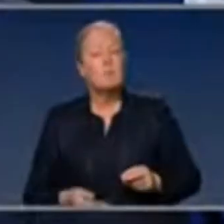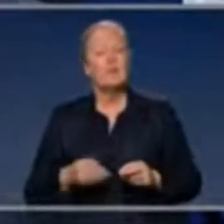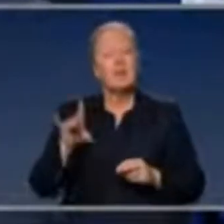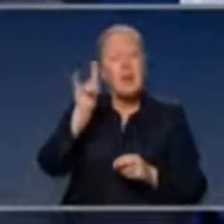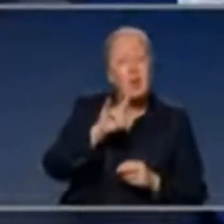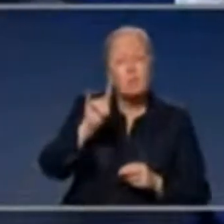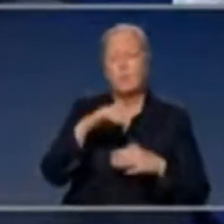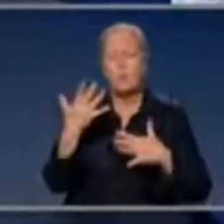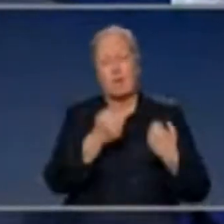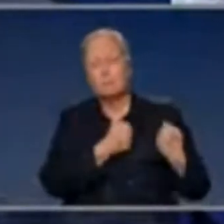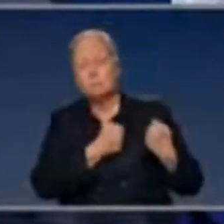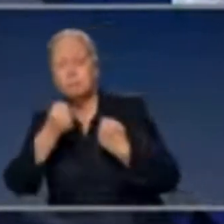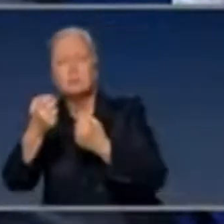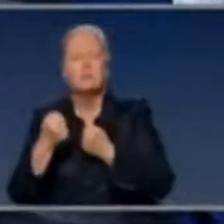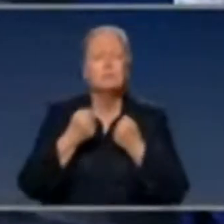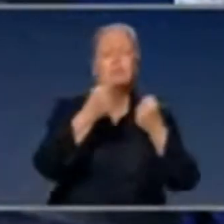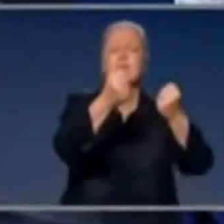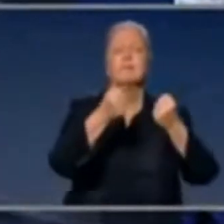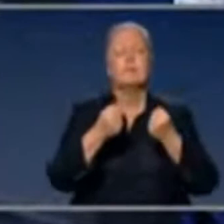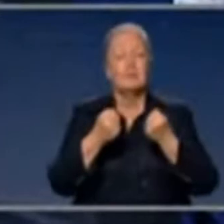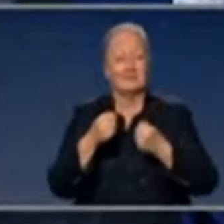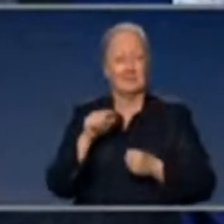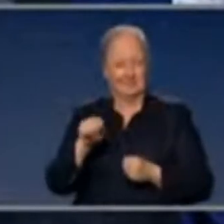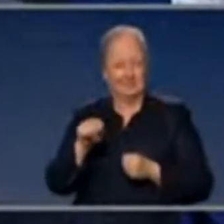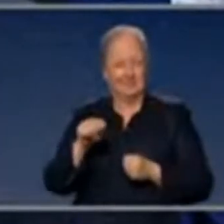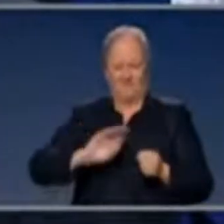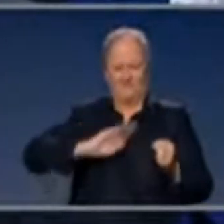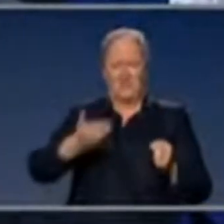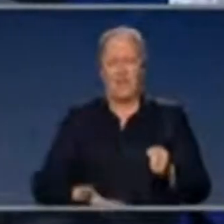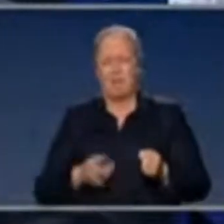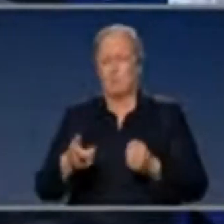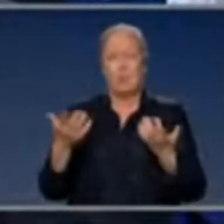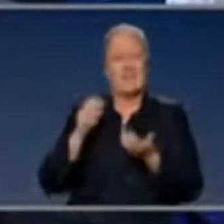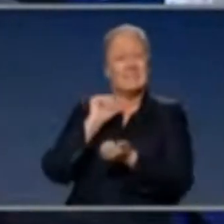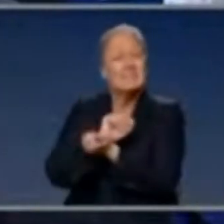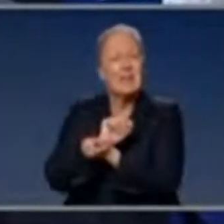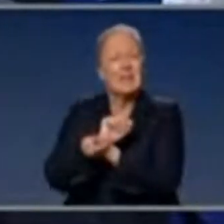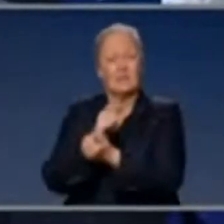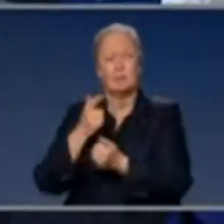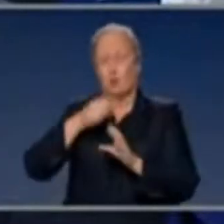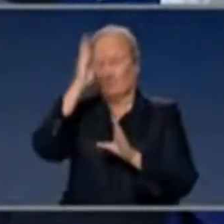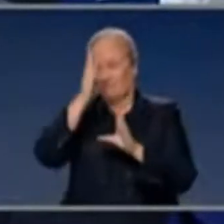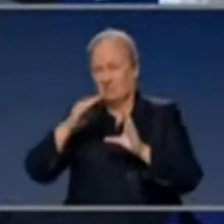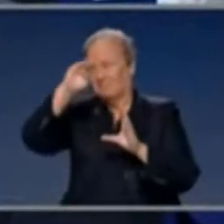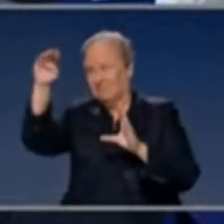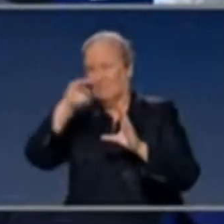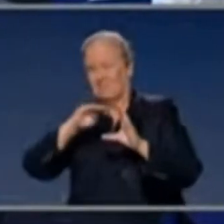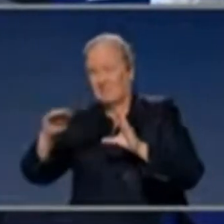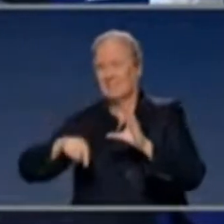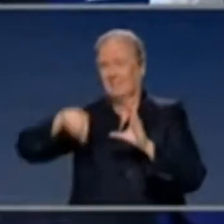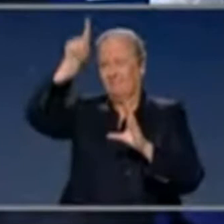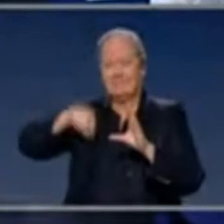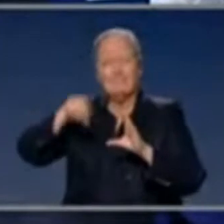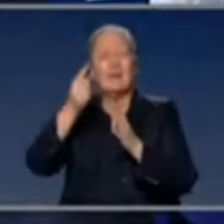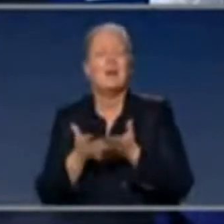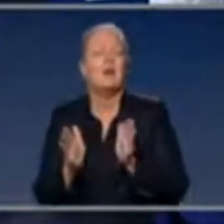those in the agricultural workforce are managing their activities across these borders where they are in place. I